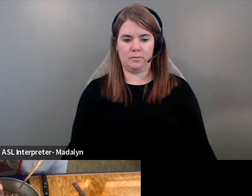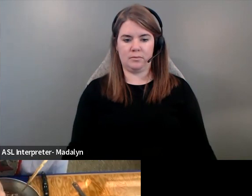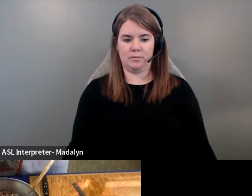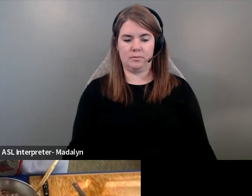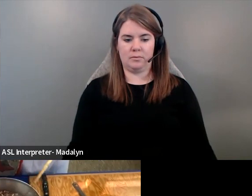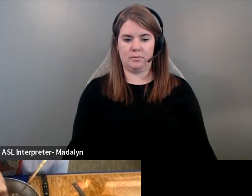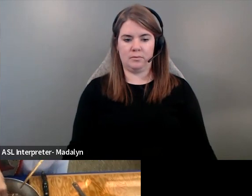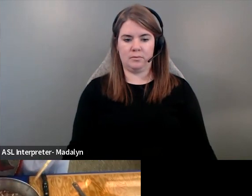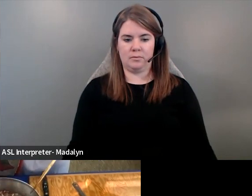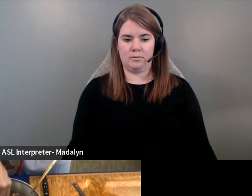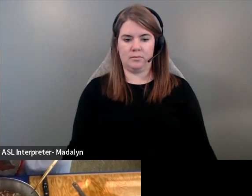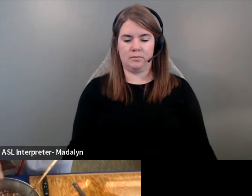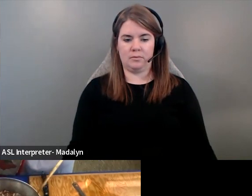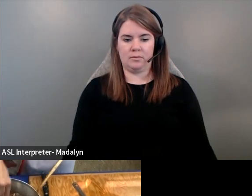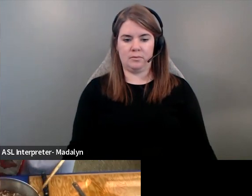Looks pretty good.